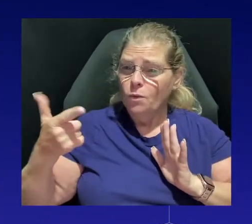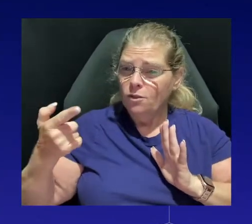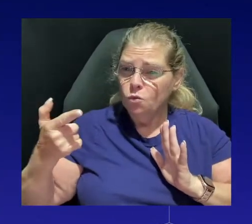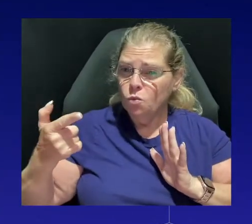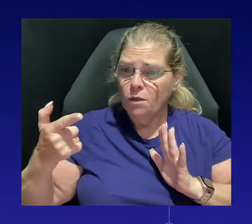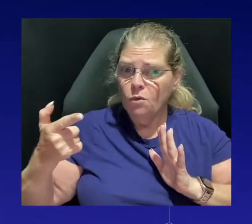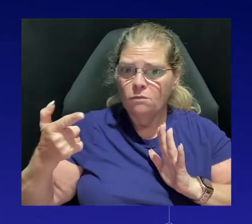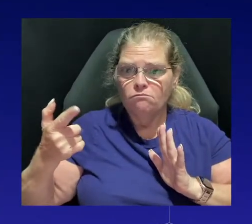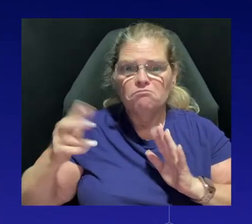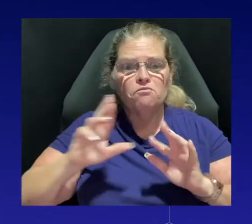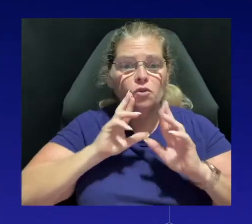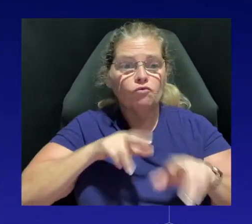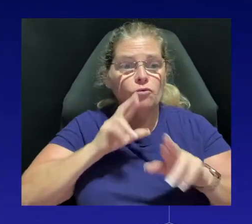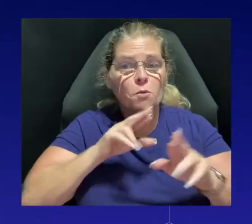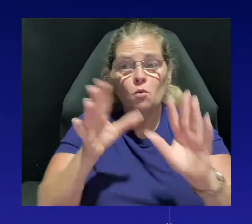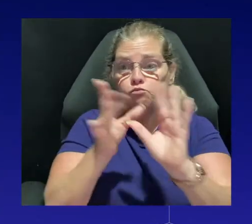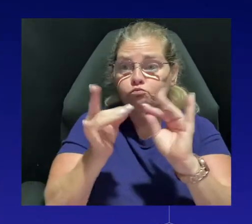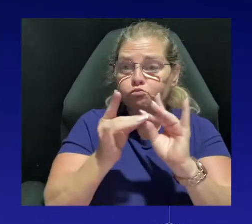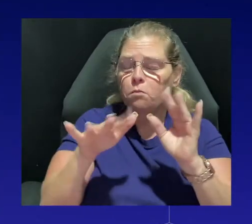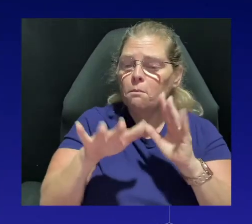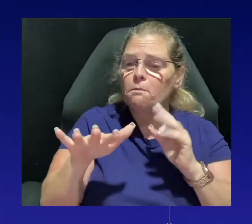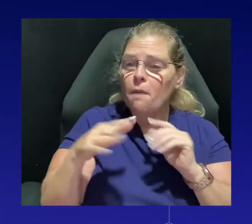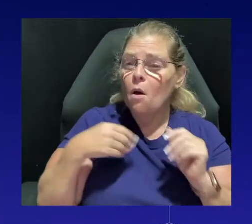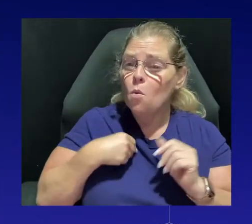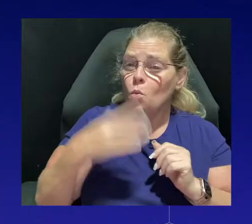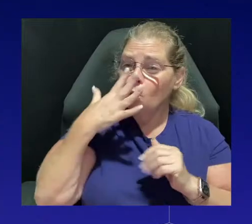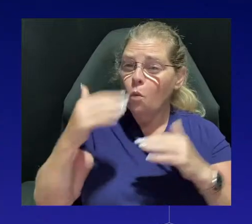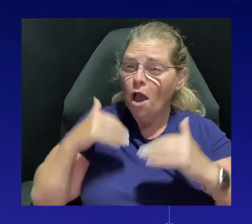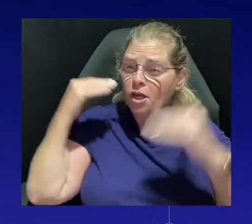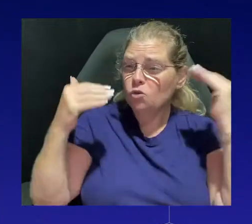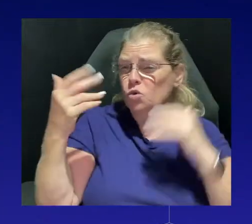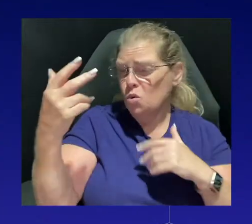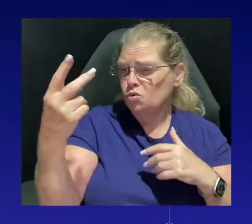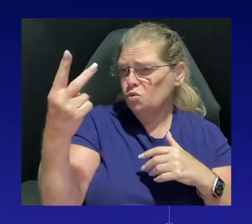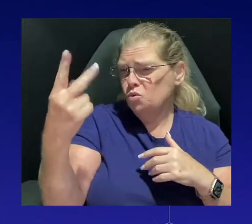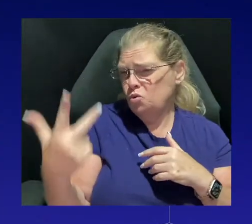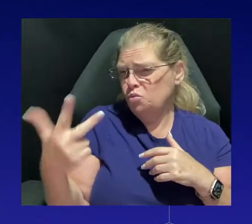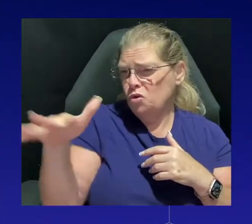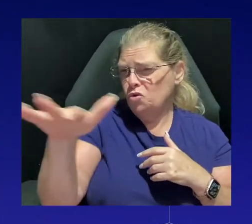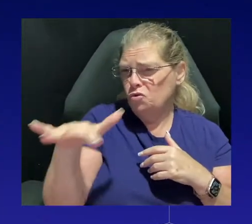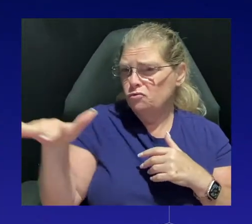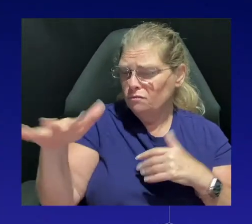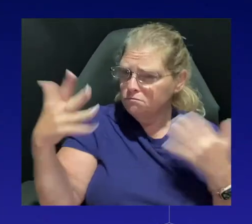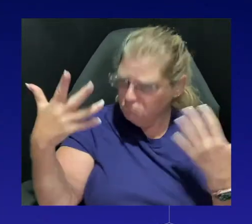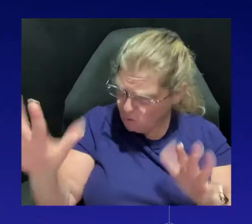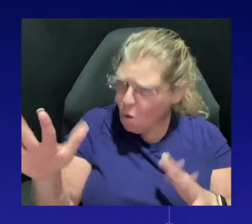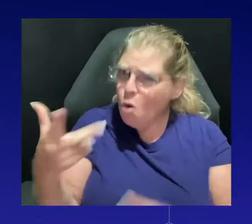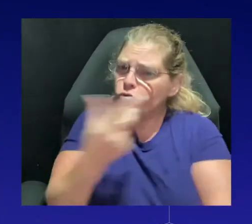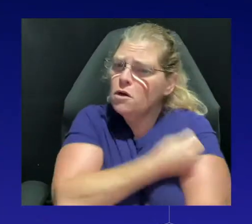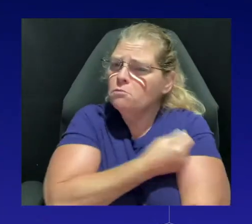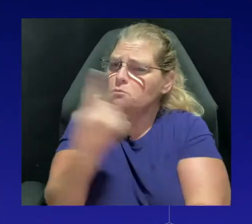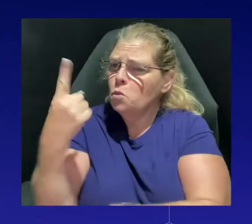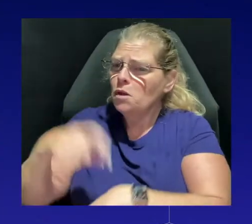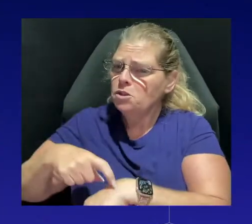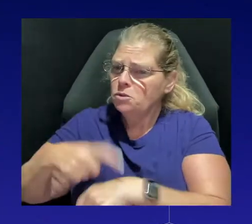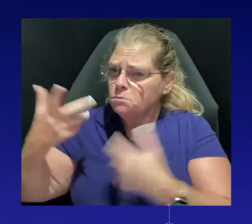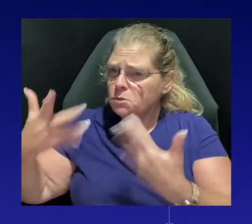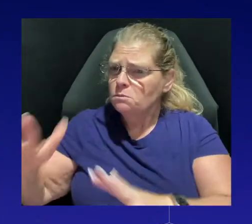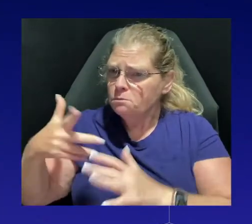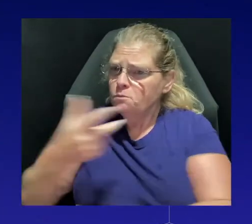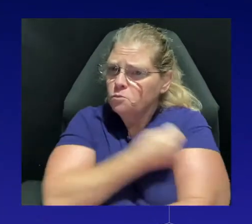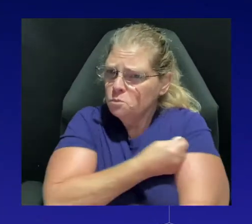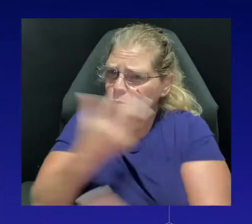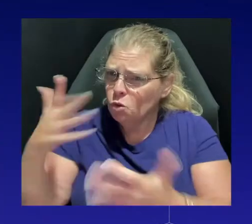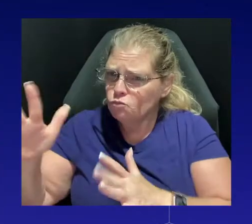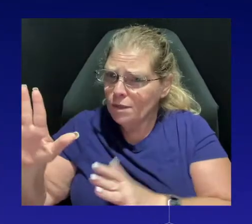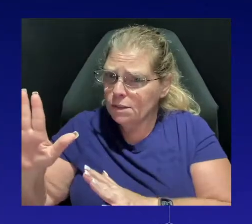were getting that about 2/3 of white adults in this country had received at least one shot of the vaccine. At